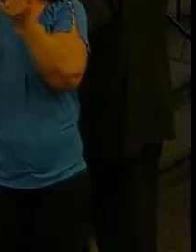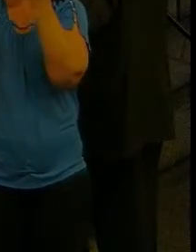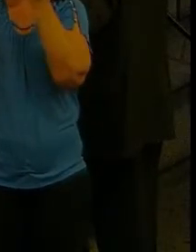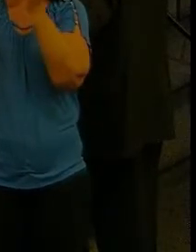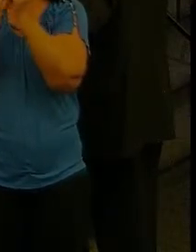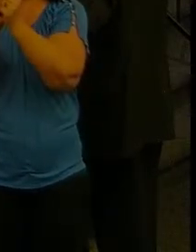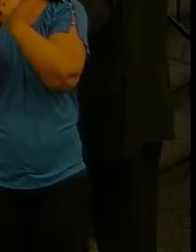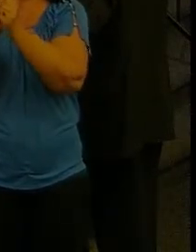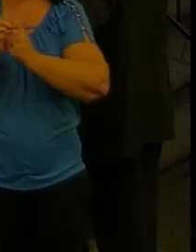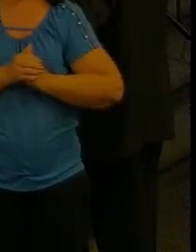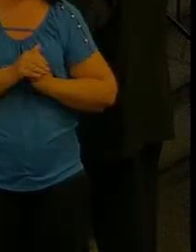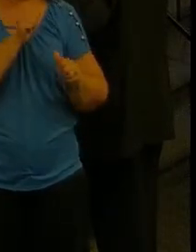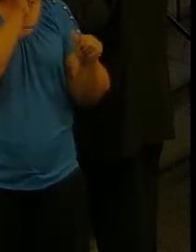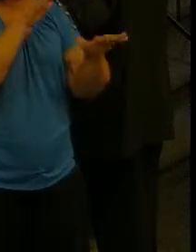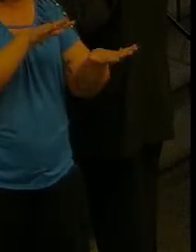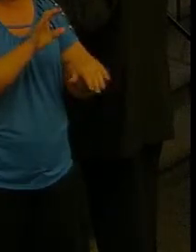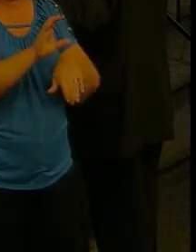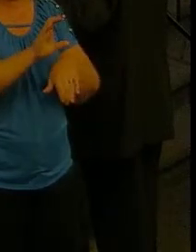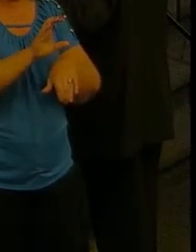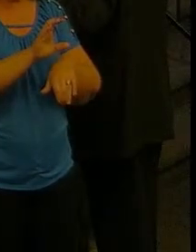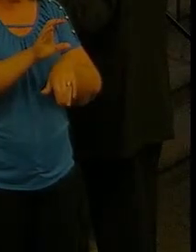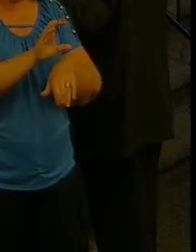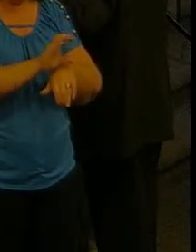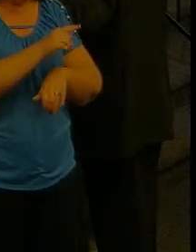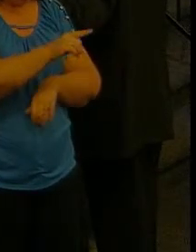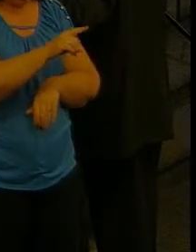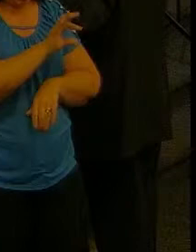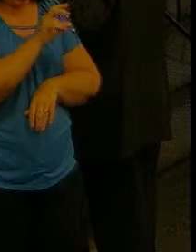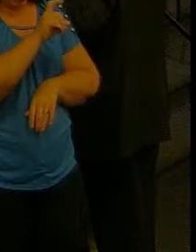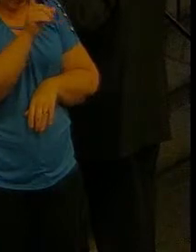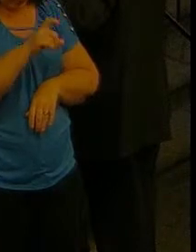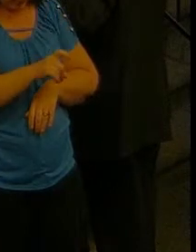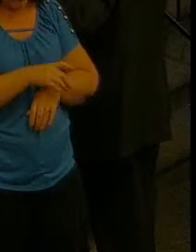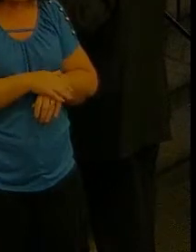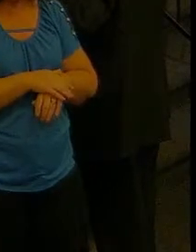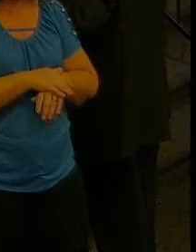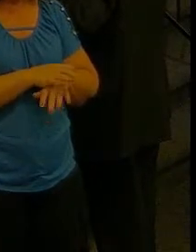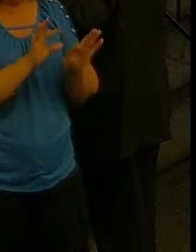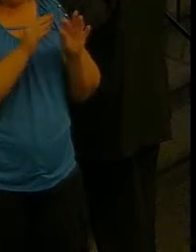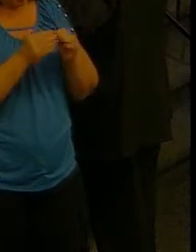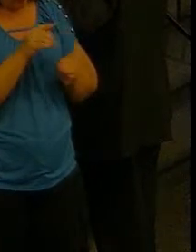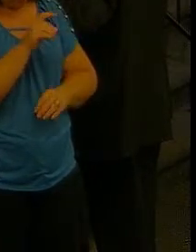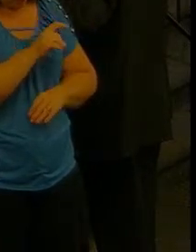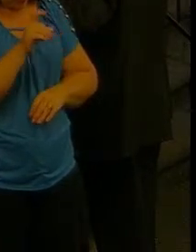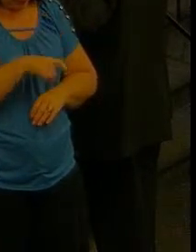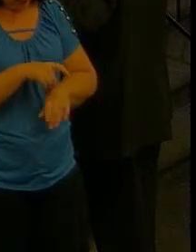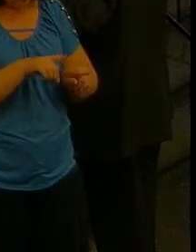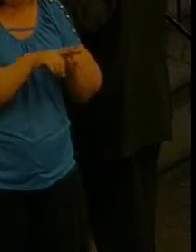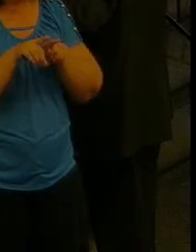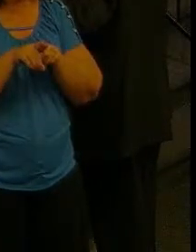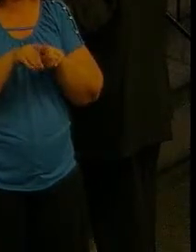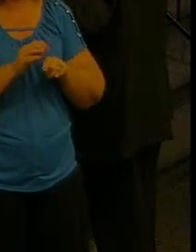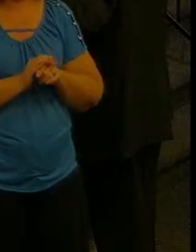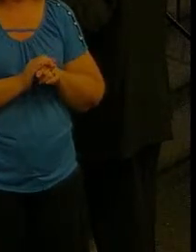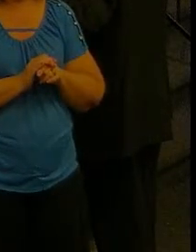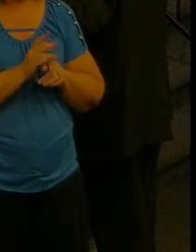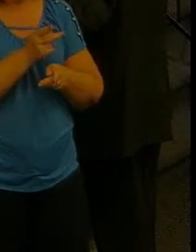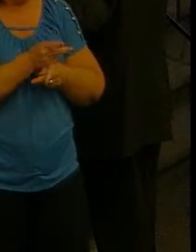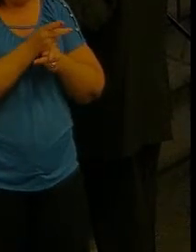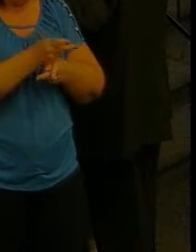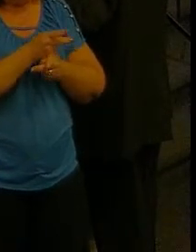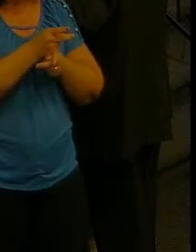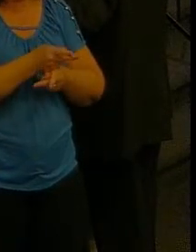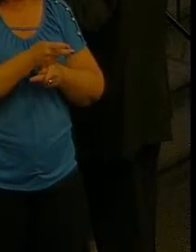the meantime, God bless his family in Texas, and bless the other family that still live elsewhere in California, I believe, and just watch over them.